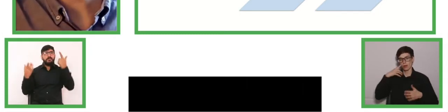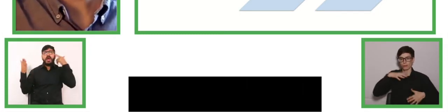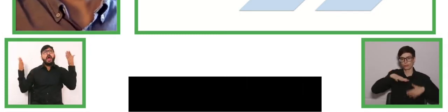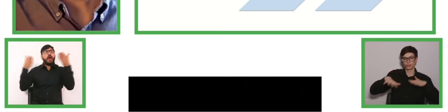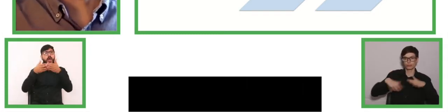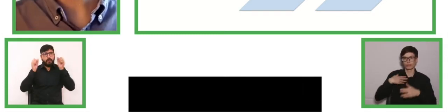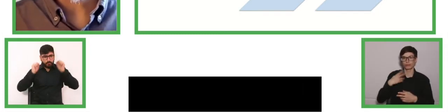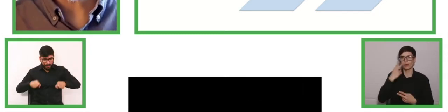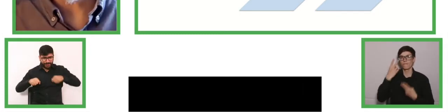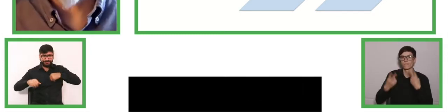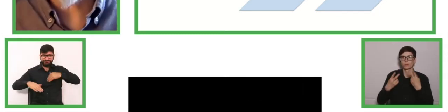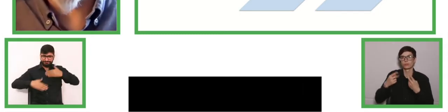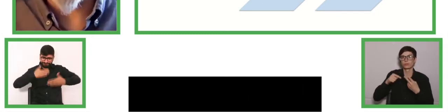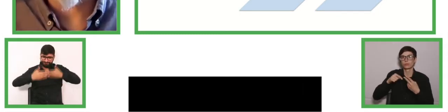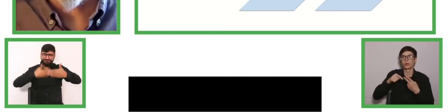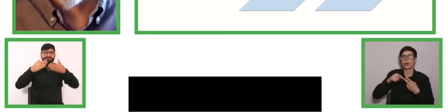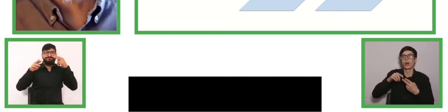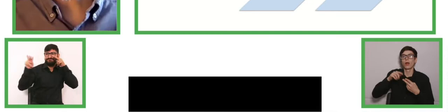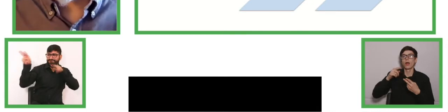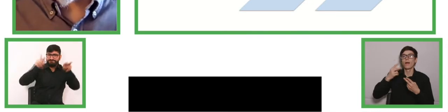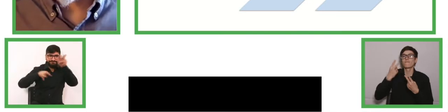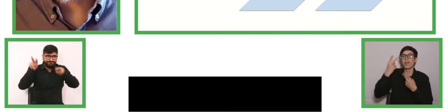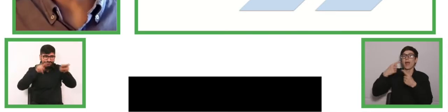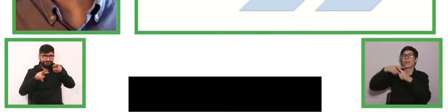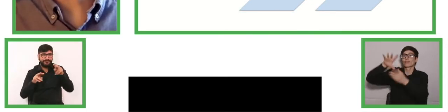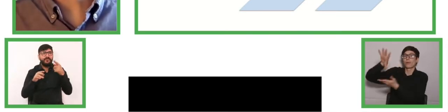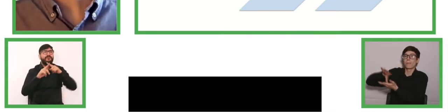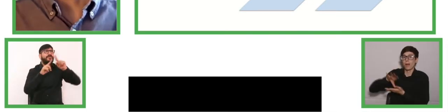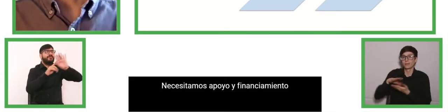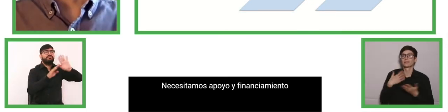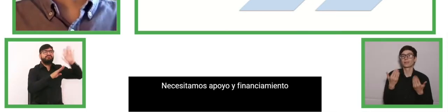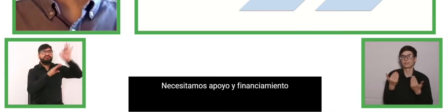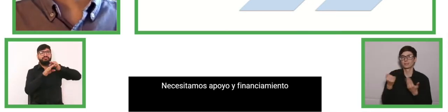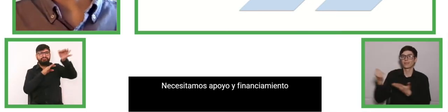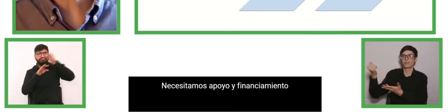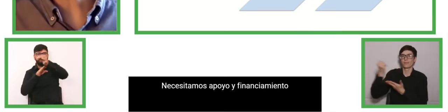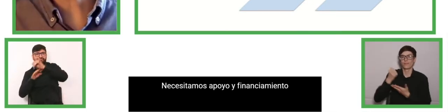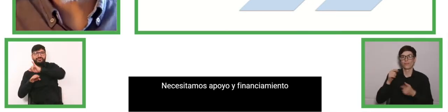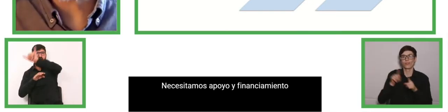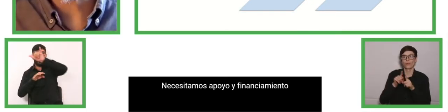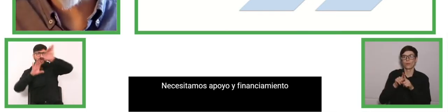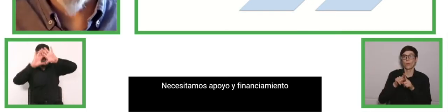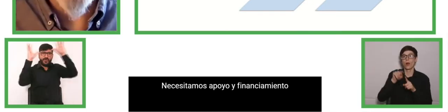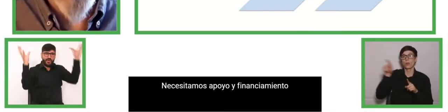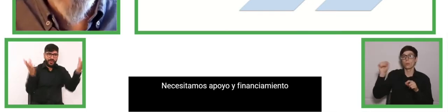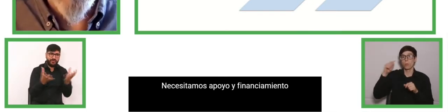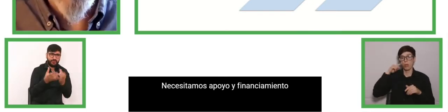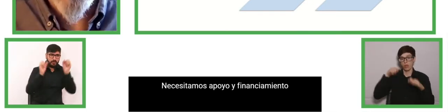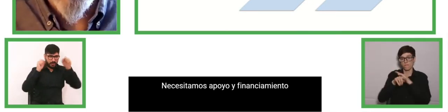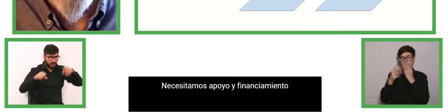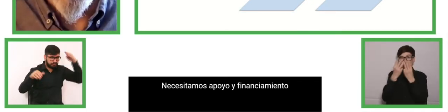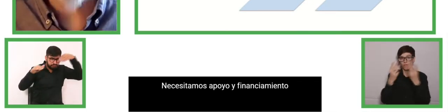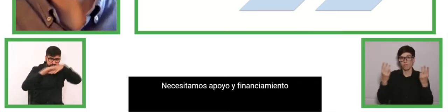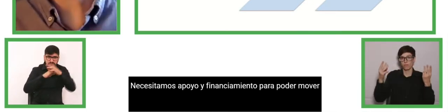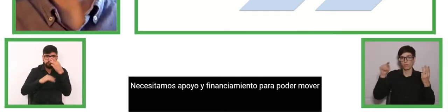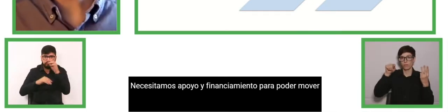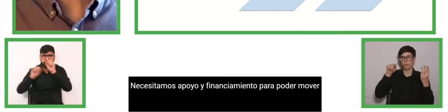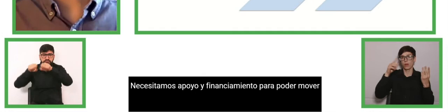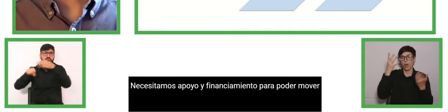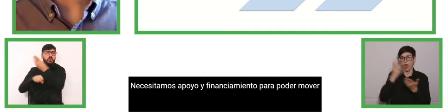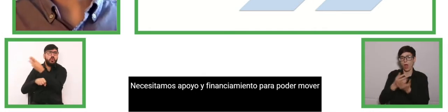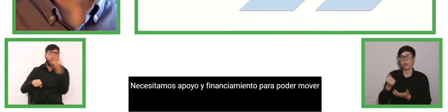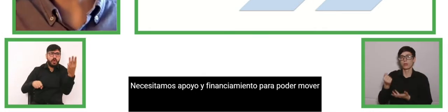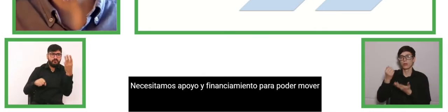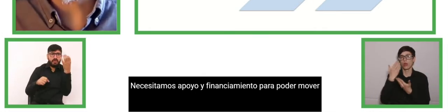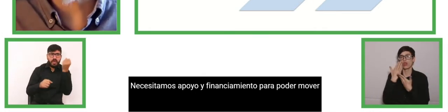areas: accessible website, scholarship monies, and mentoring and business skills. As a